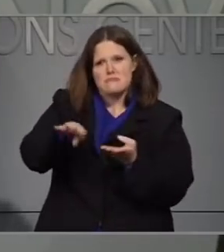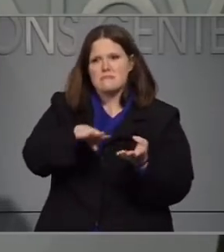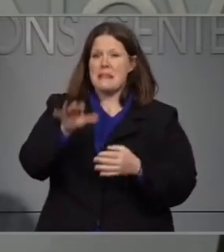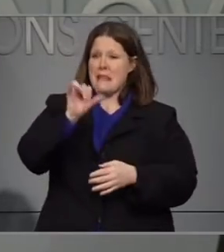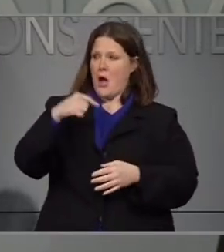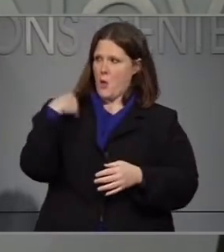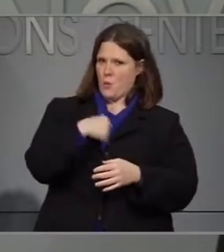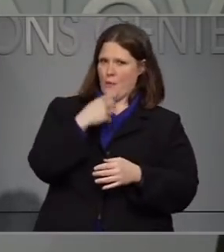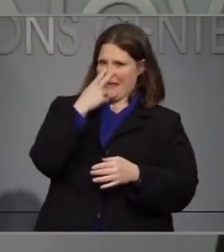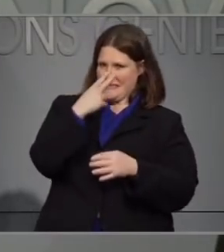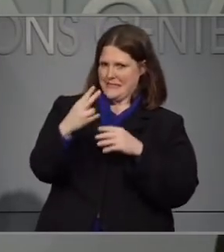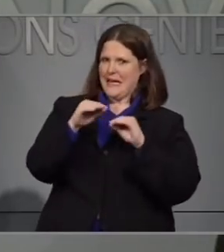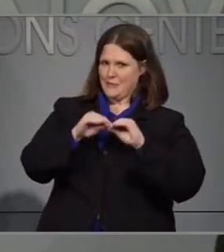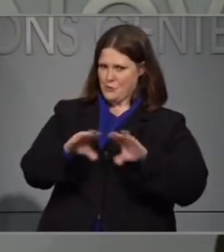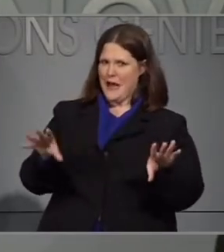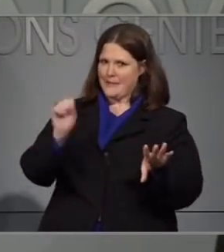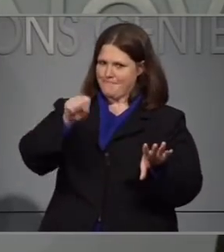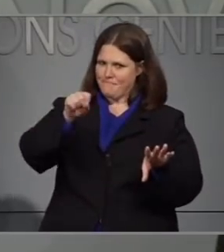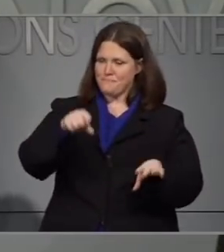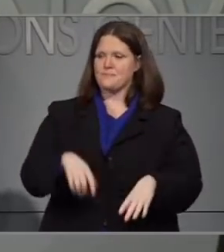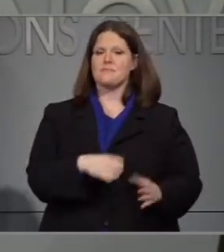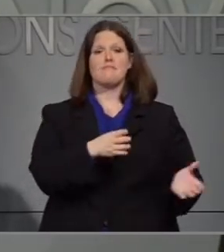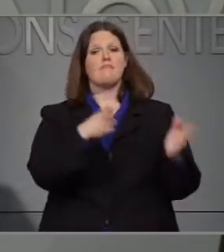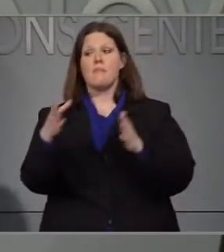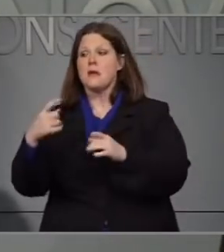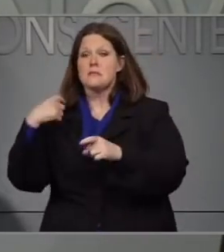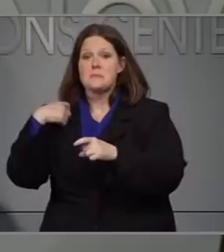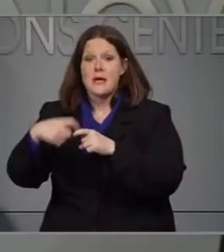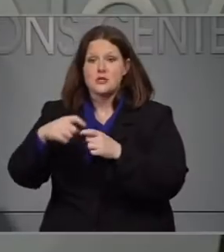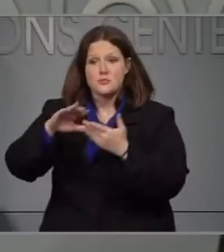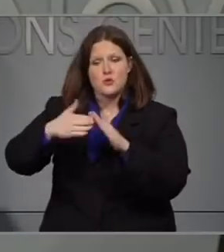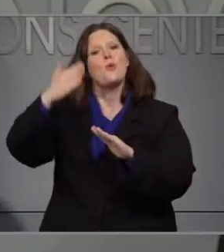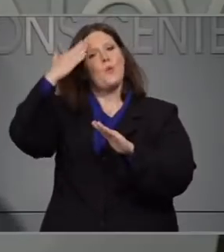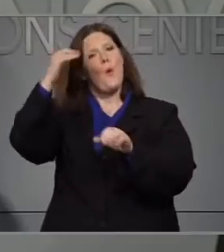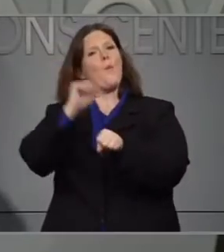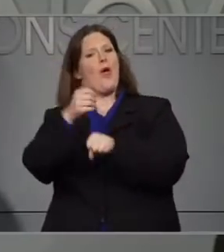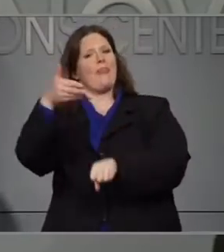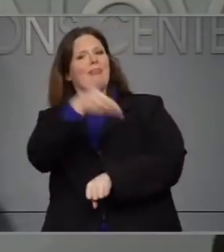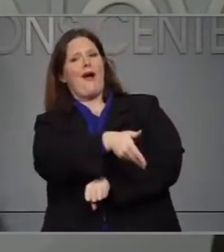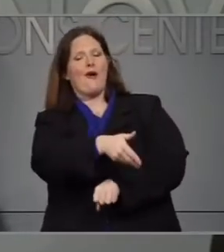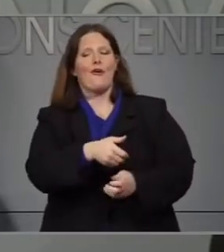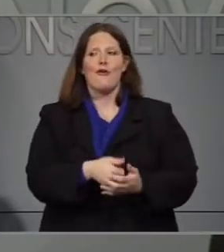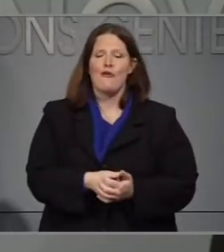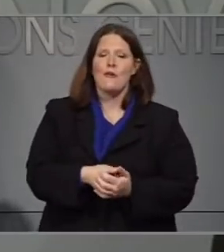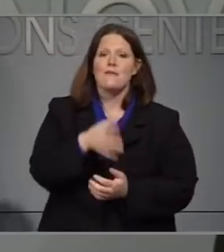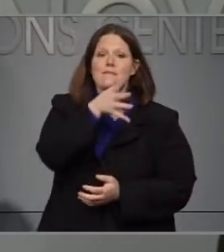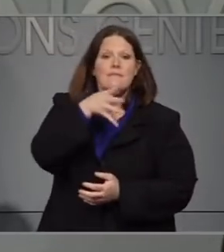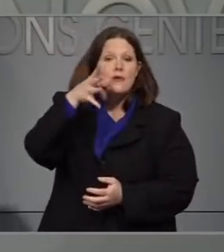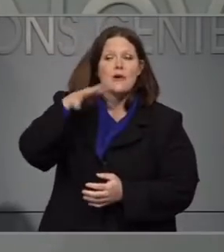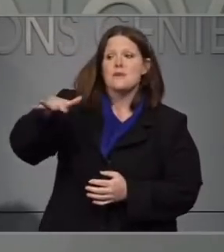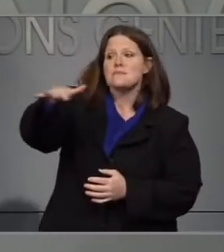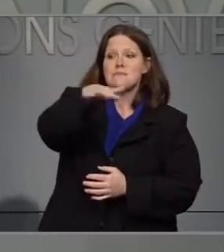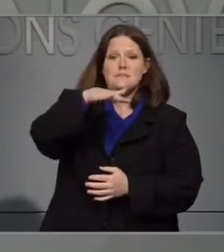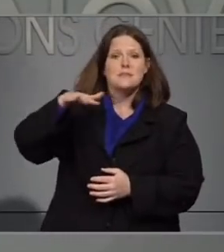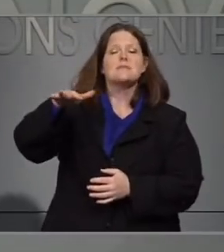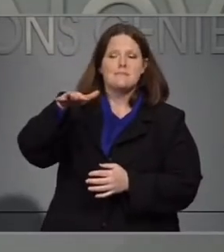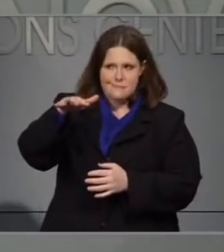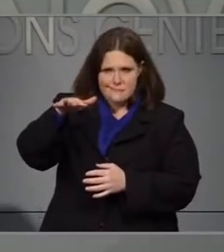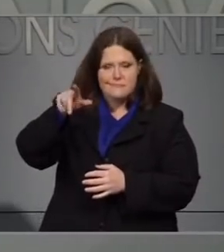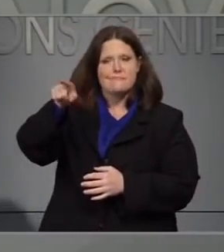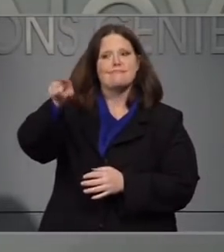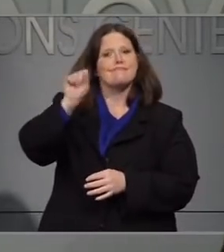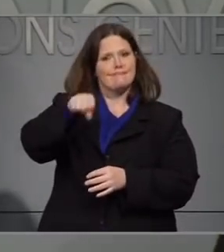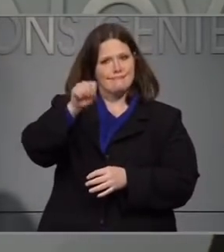where we know we have a lot of folks who are in Latino communities work. We're seeing that in some of our agriculture space and on some of our farms where